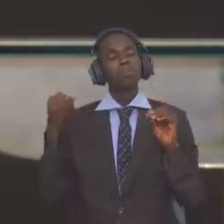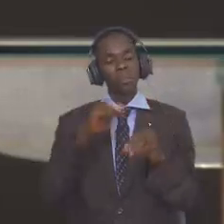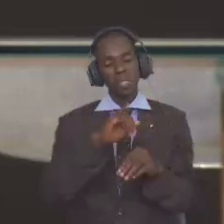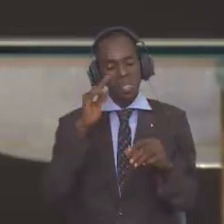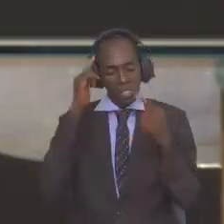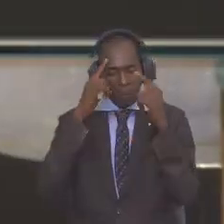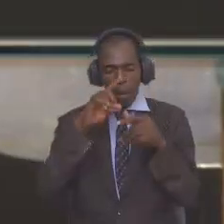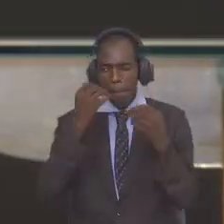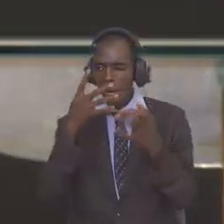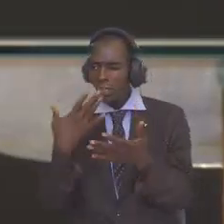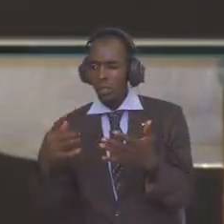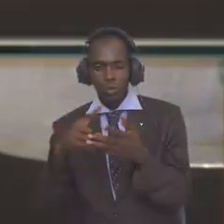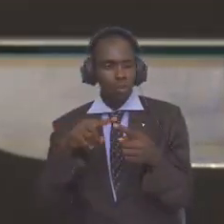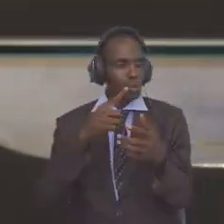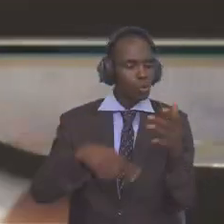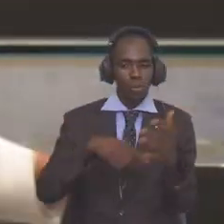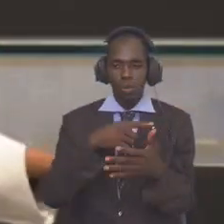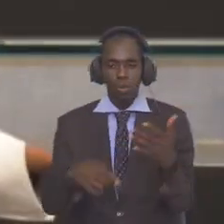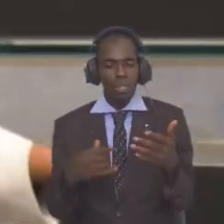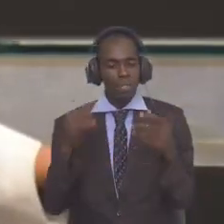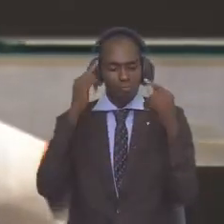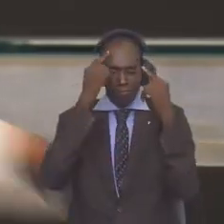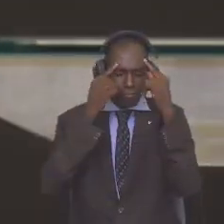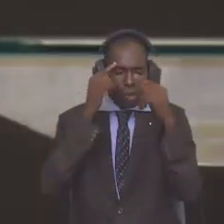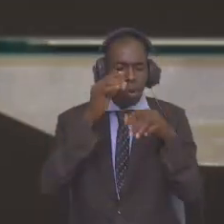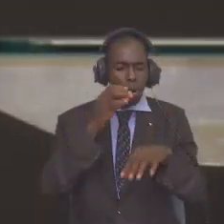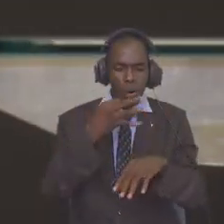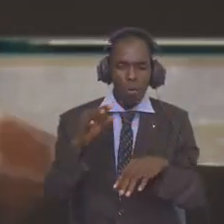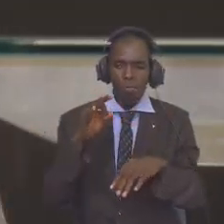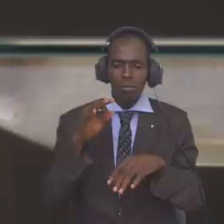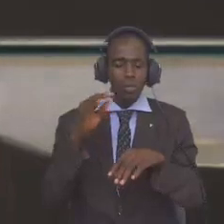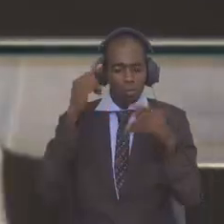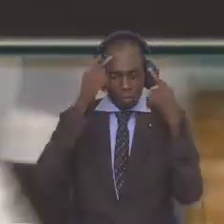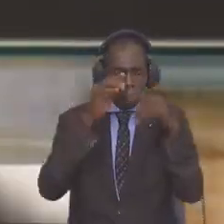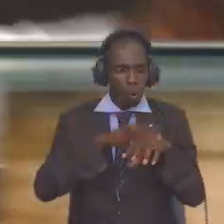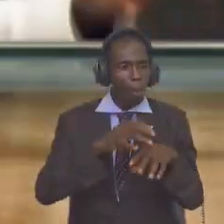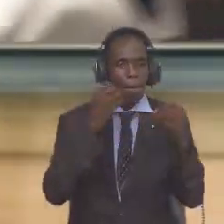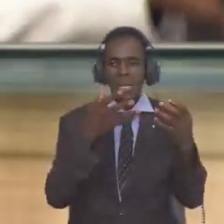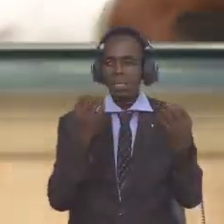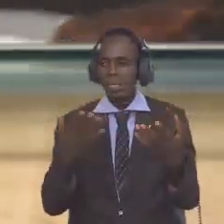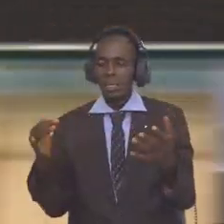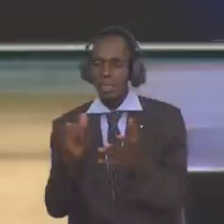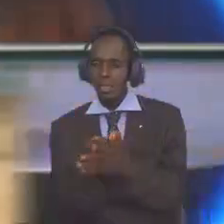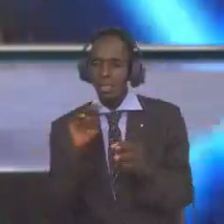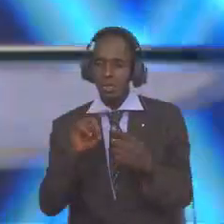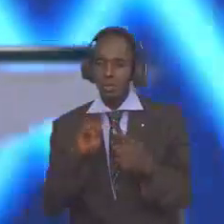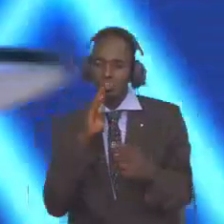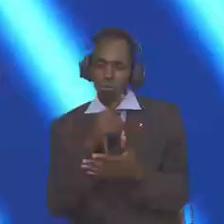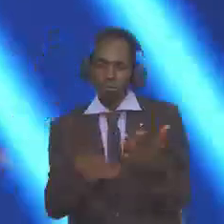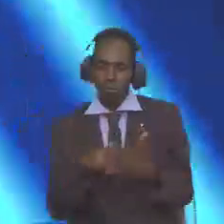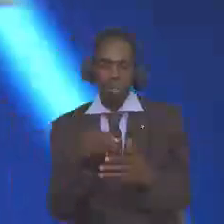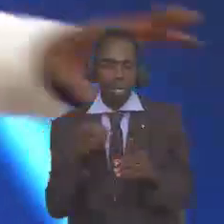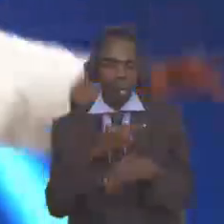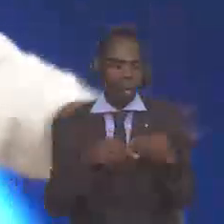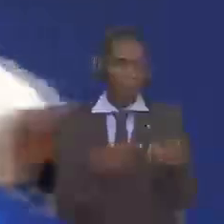in the church, Paul did. And they're thinking of many things that still need to be done about their marriage, about the understanding